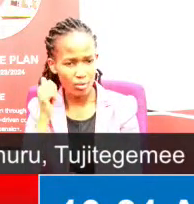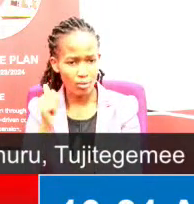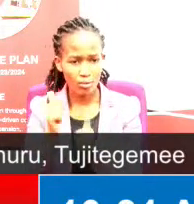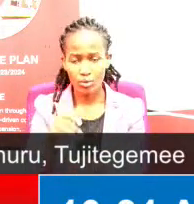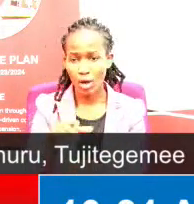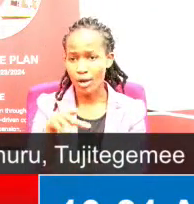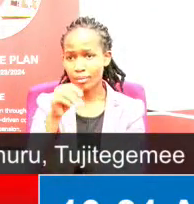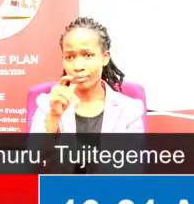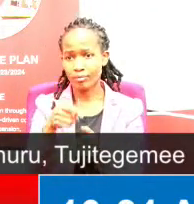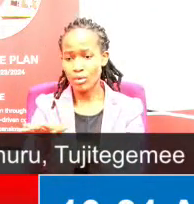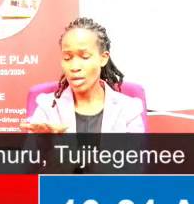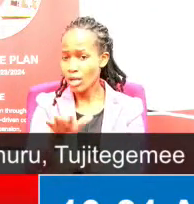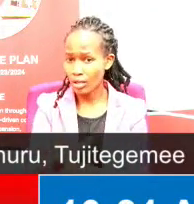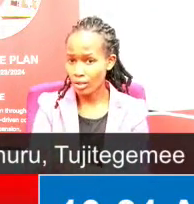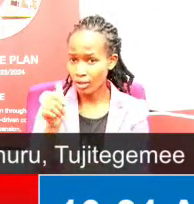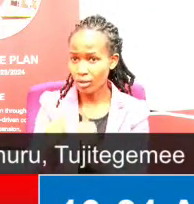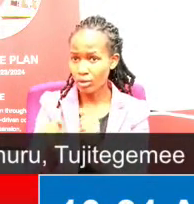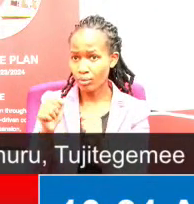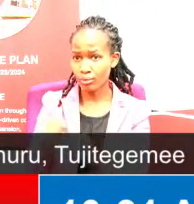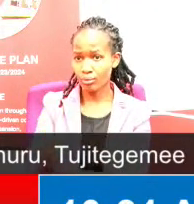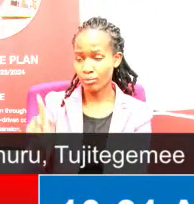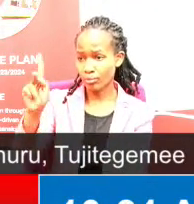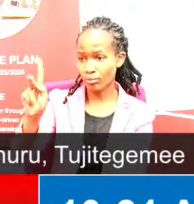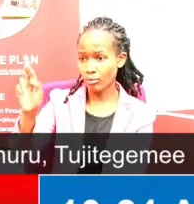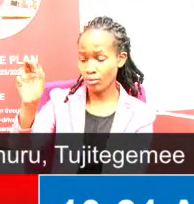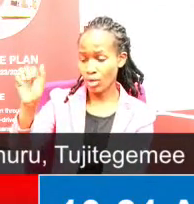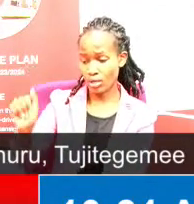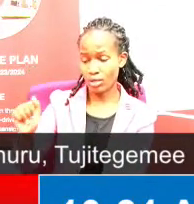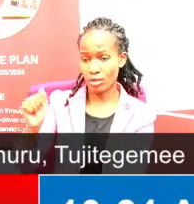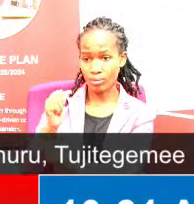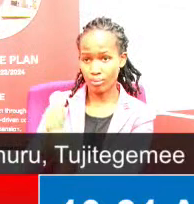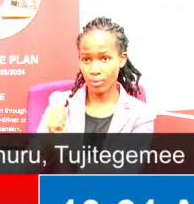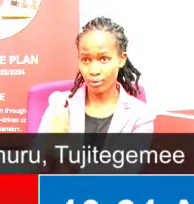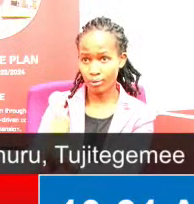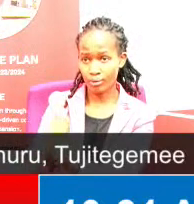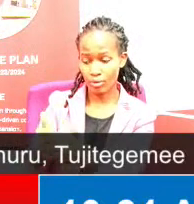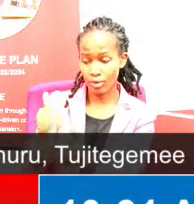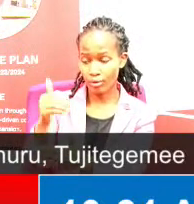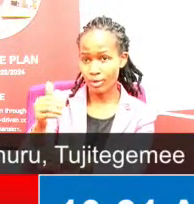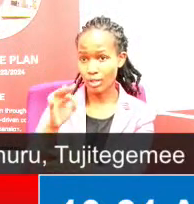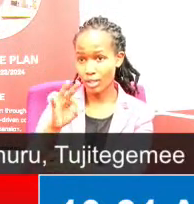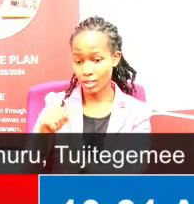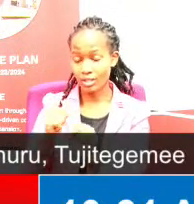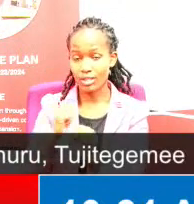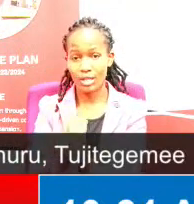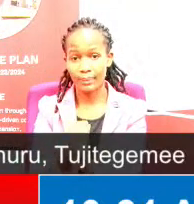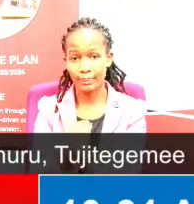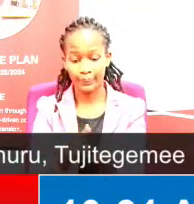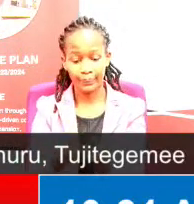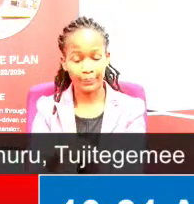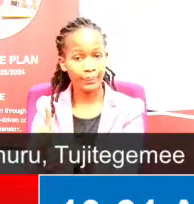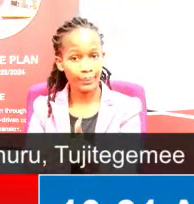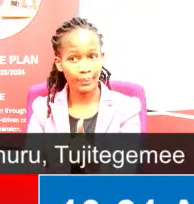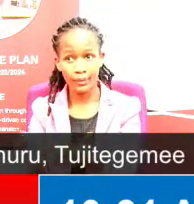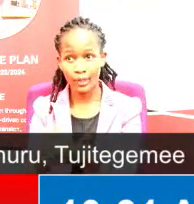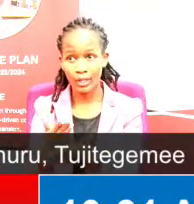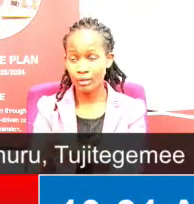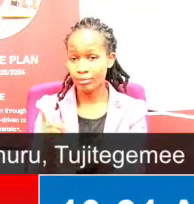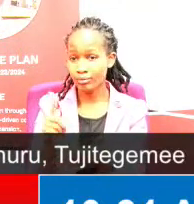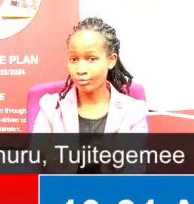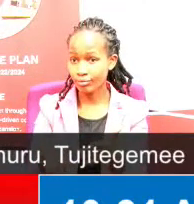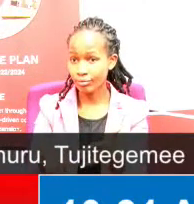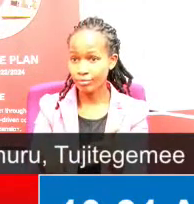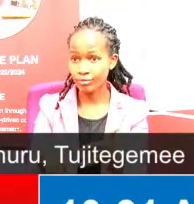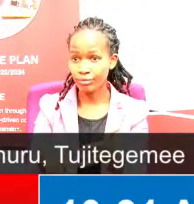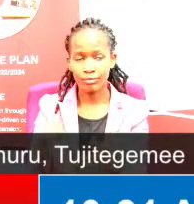taking, the environment in which KRA will be operating over the next 3 years, and some of the